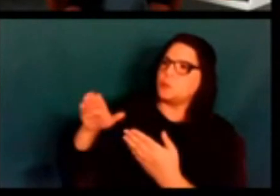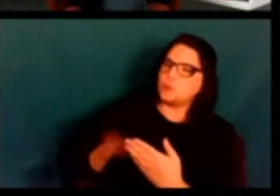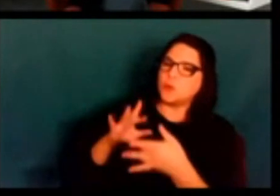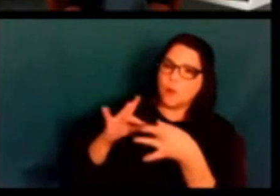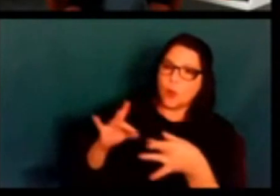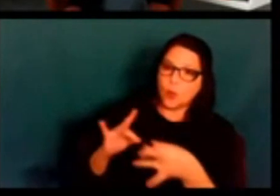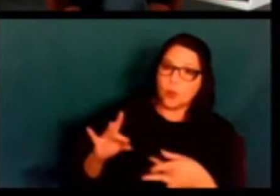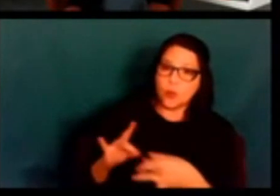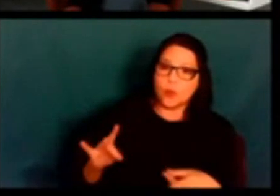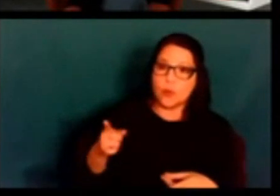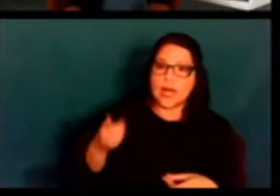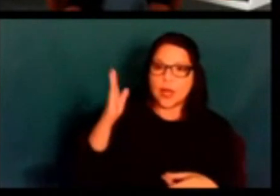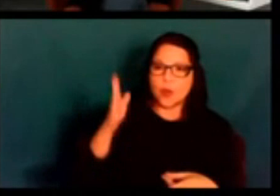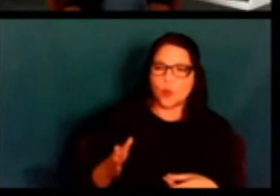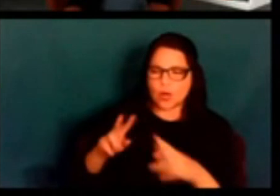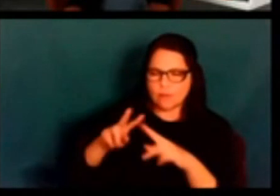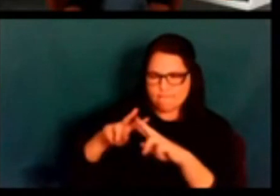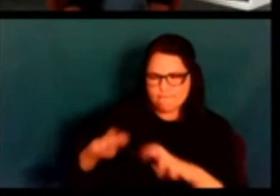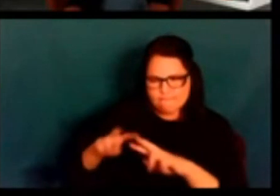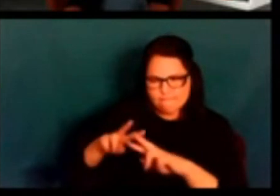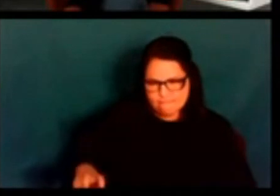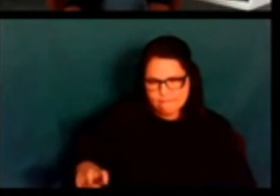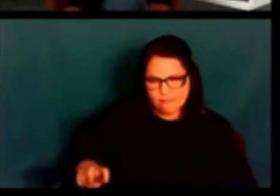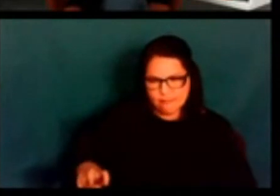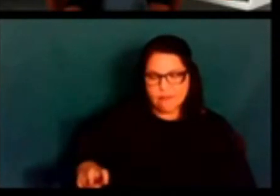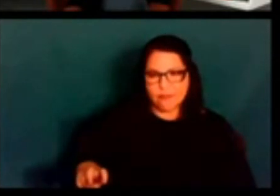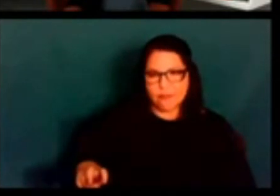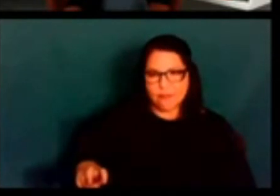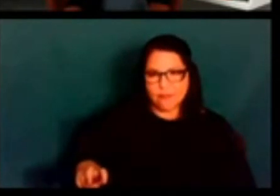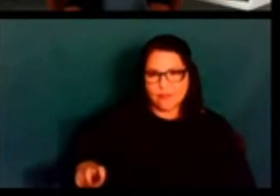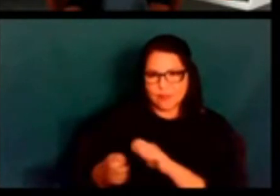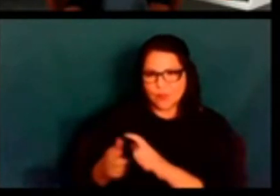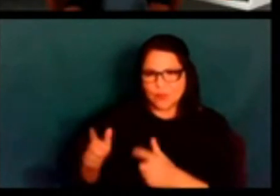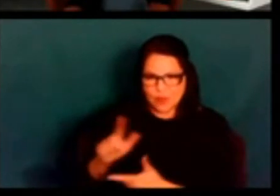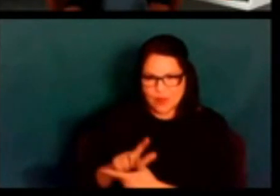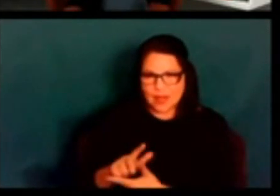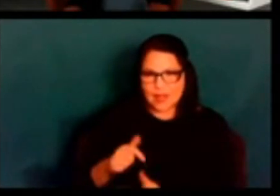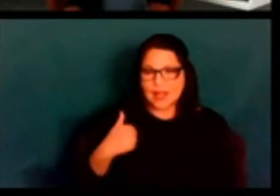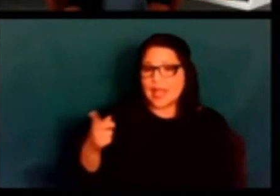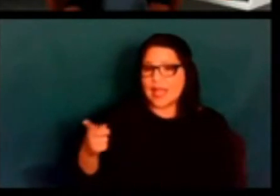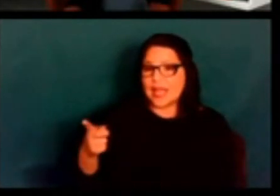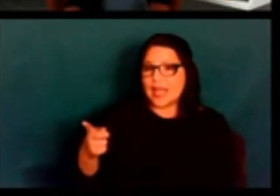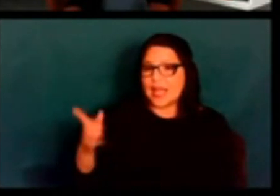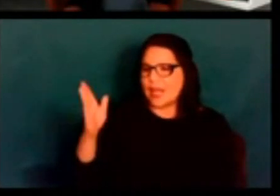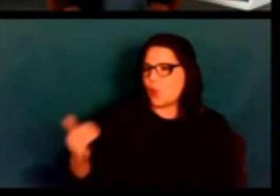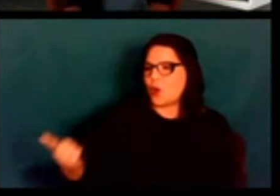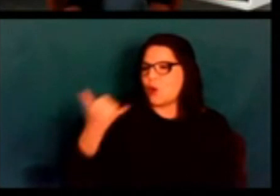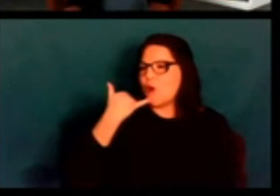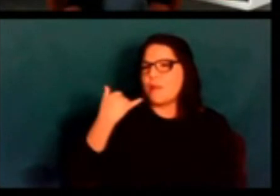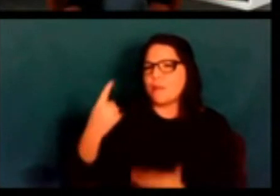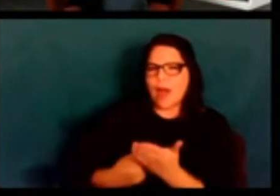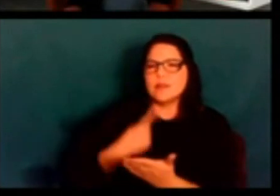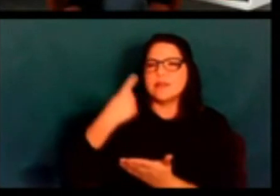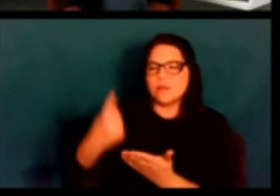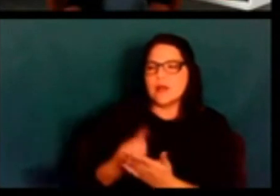he would interpret it from that. And from what I, just talking to him, he would call me up periodically and ask